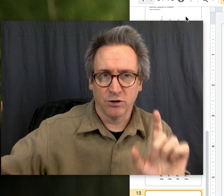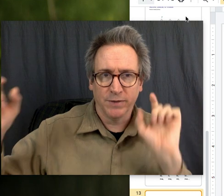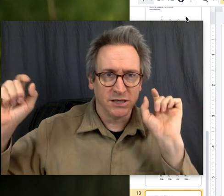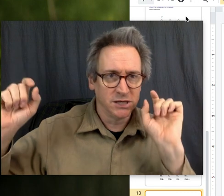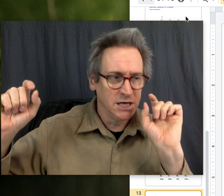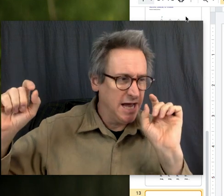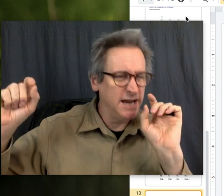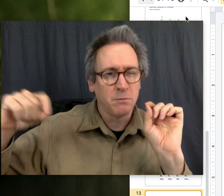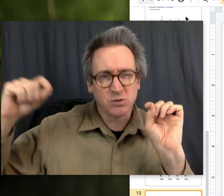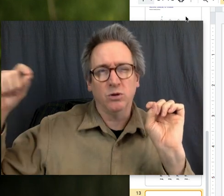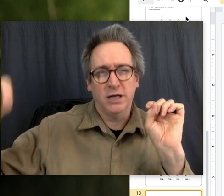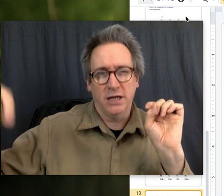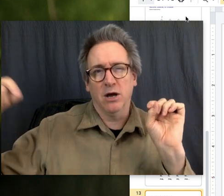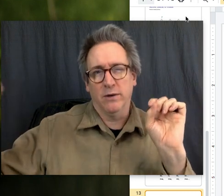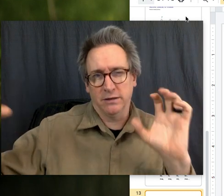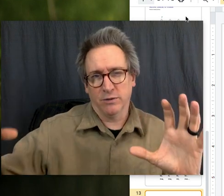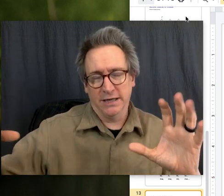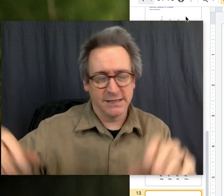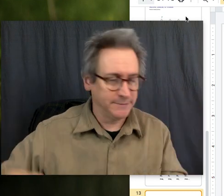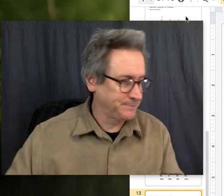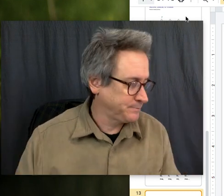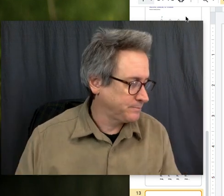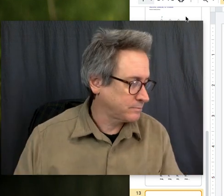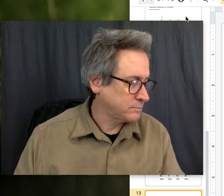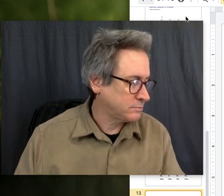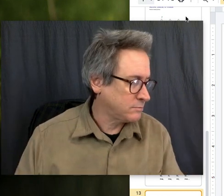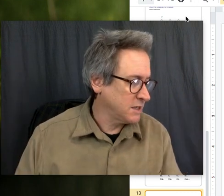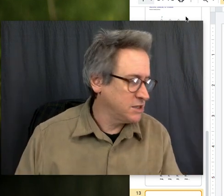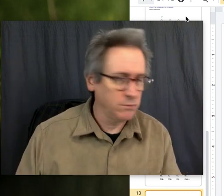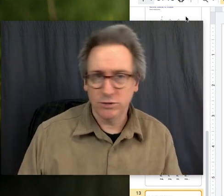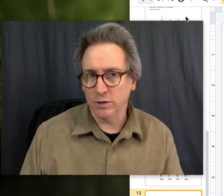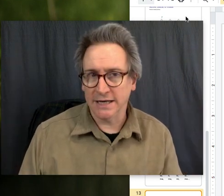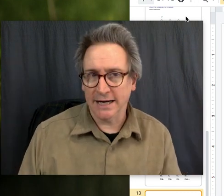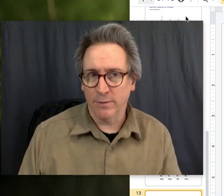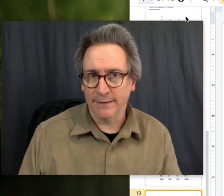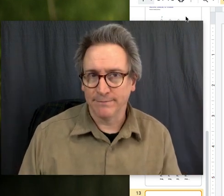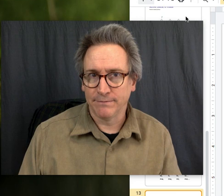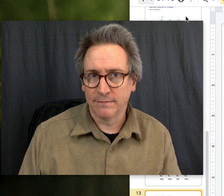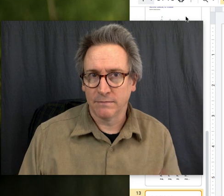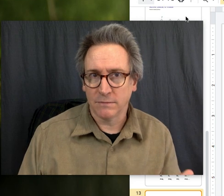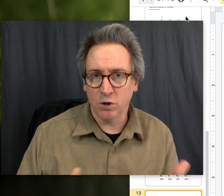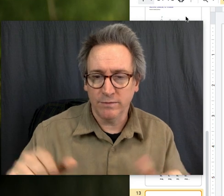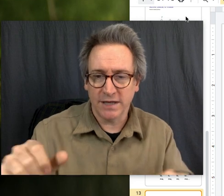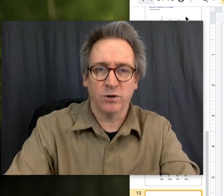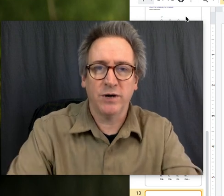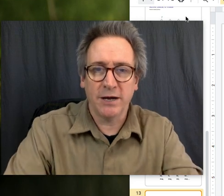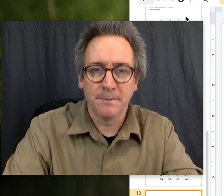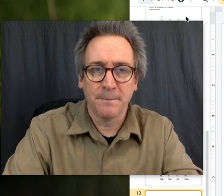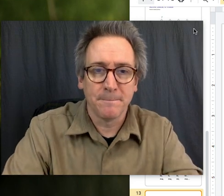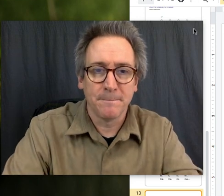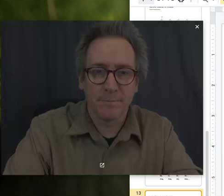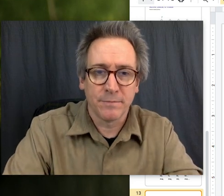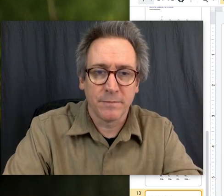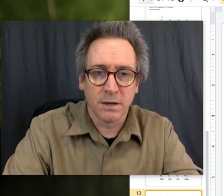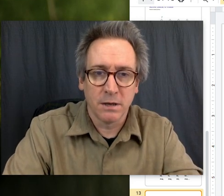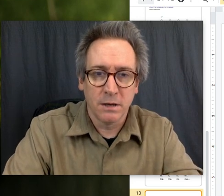other groupings. And numbers will keep going. They're pretty easy. So don't let a day go by. Cool, that's 109.